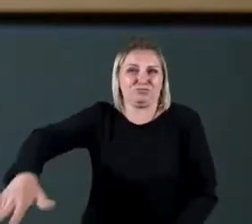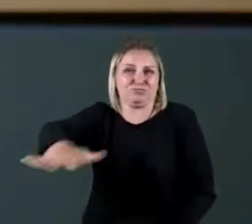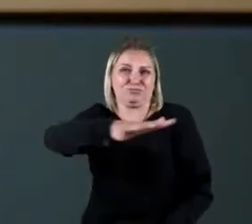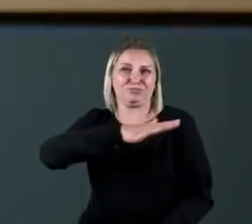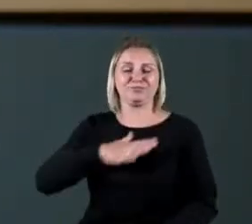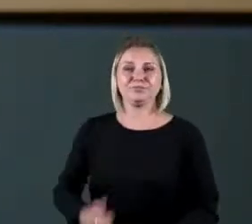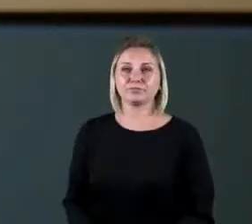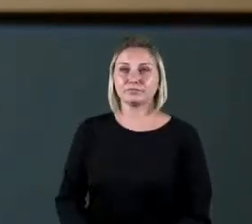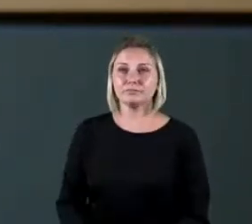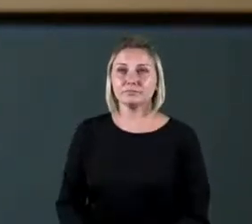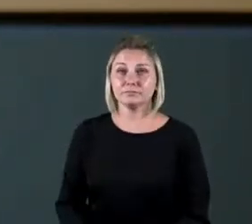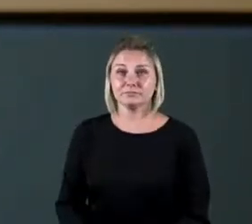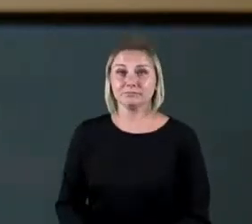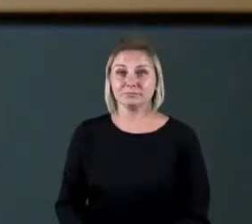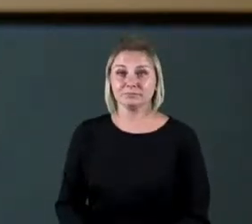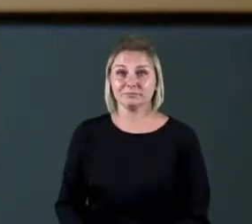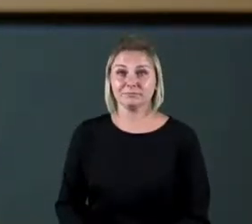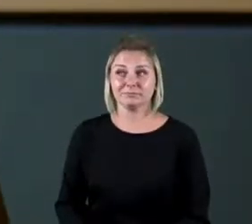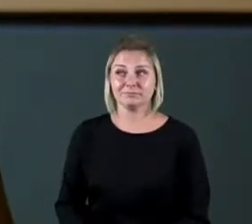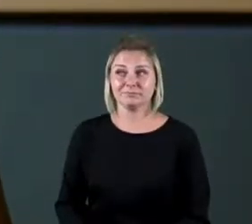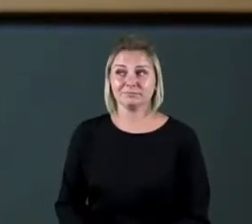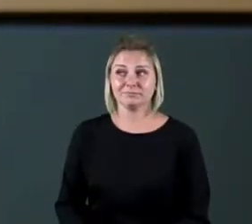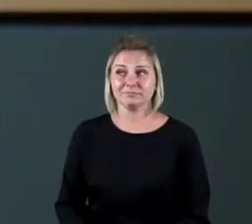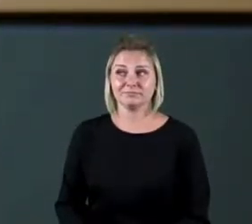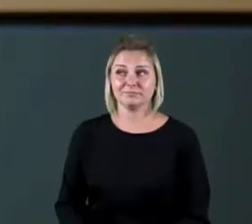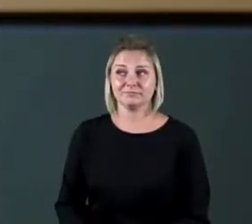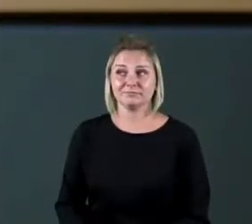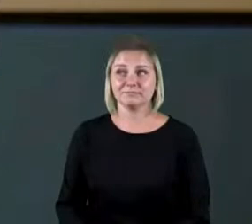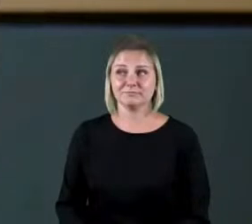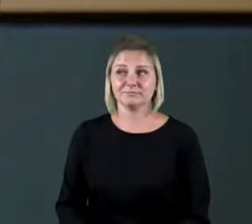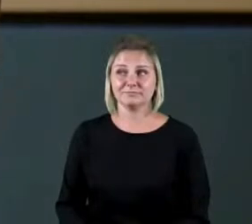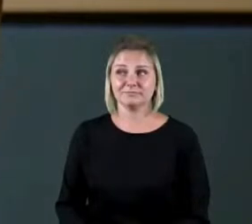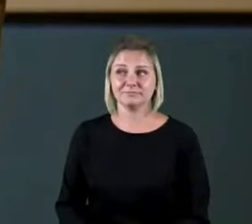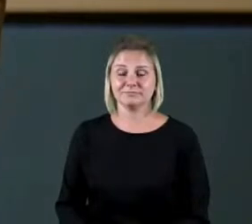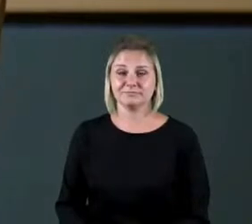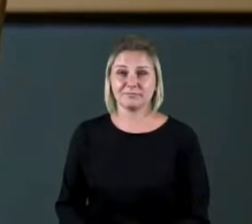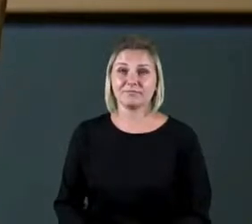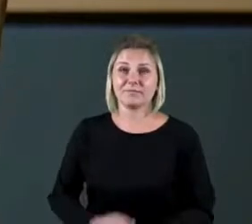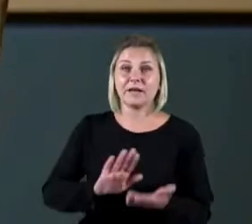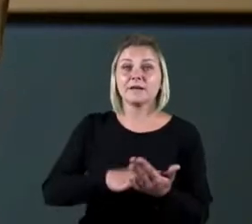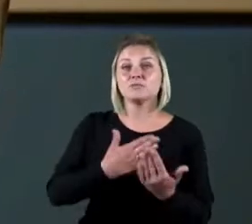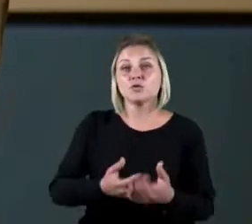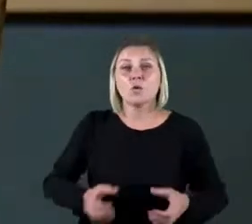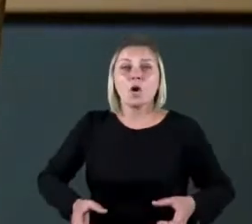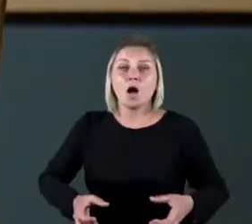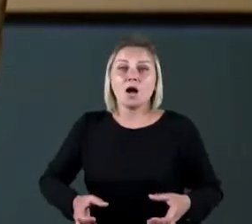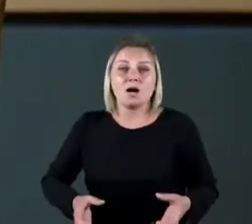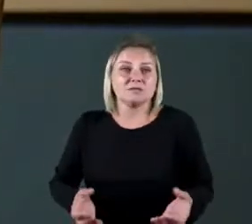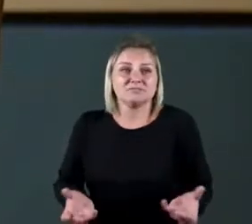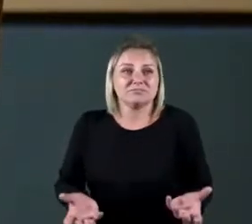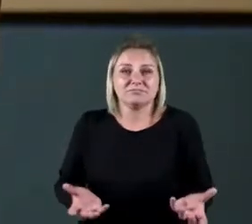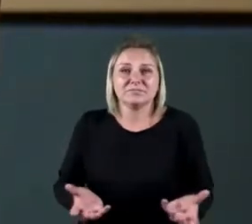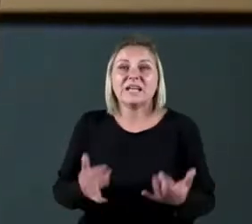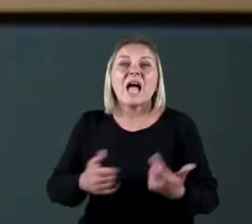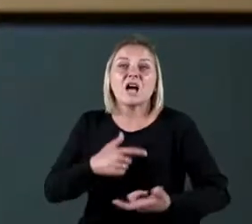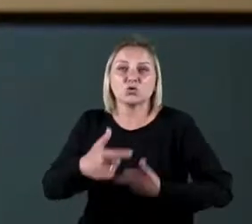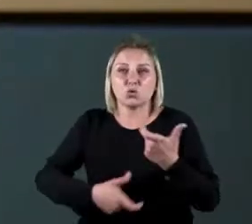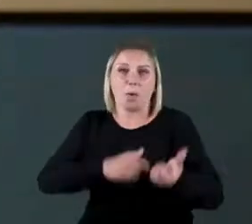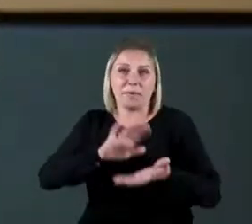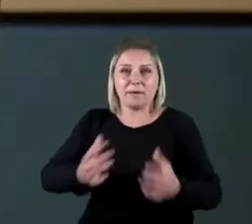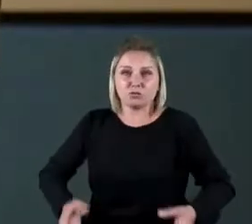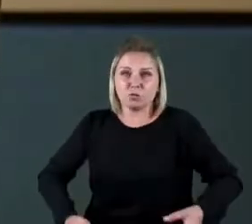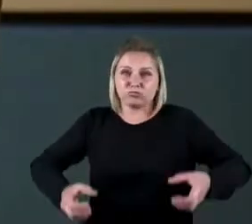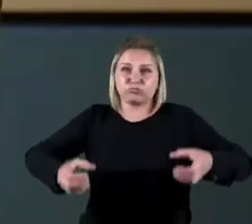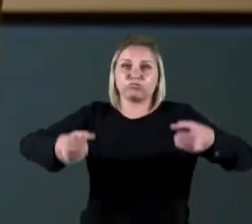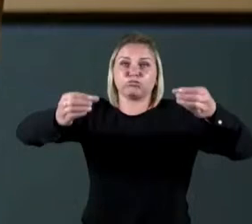raised level. So simply from an accessibility point of view, that's terrible for everyone. It creates really kind of inelegant, ugly solutions that